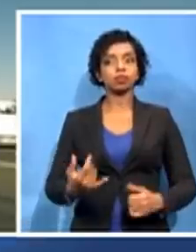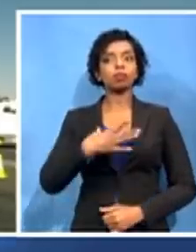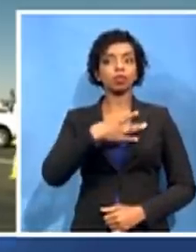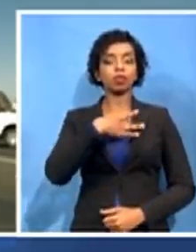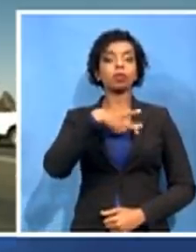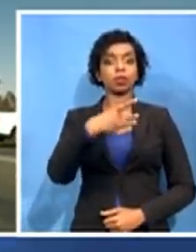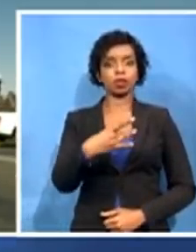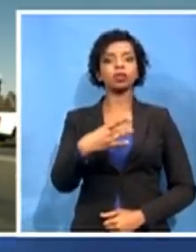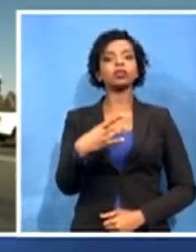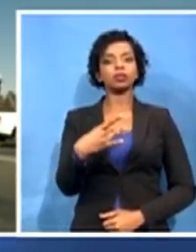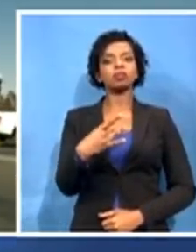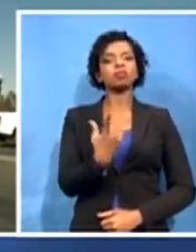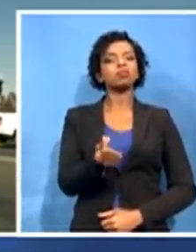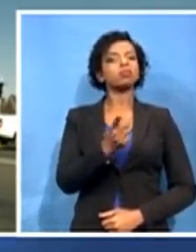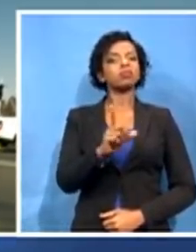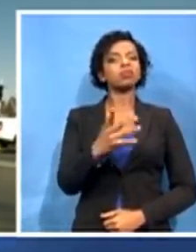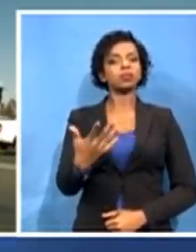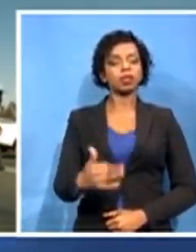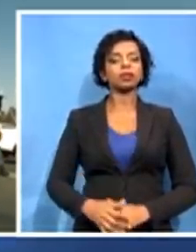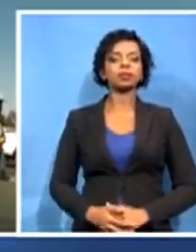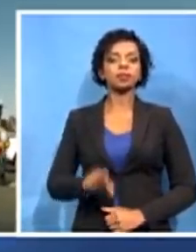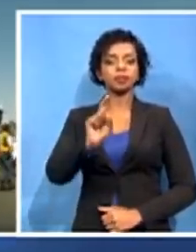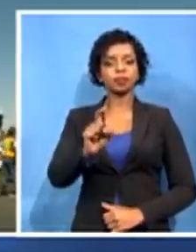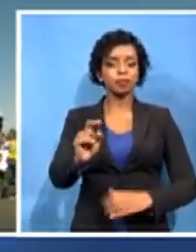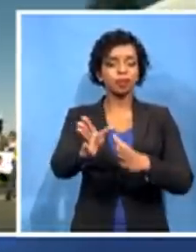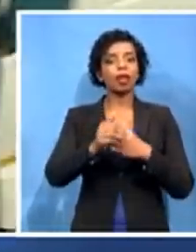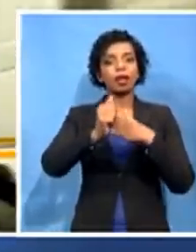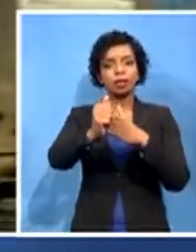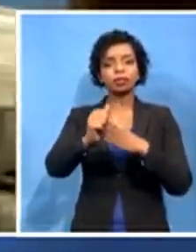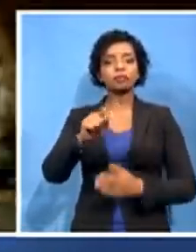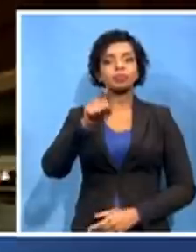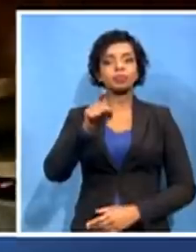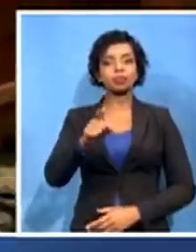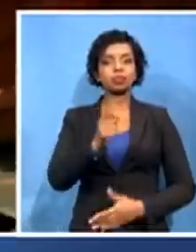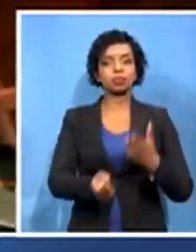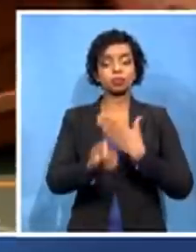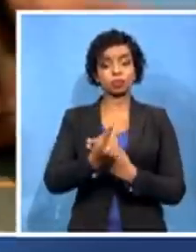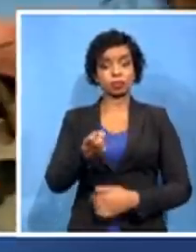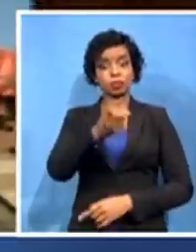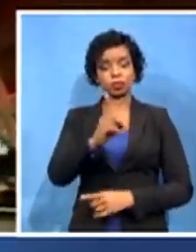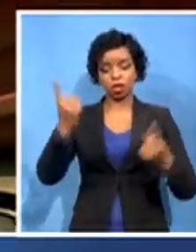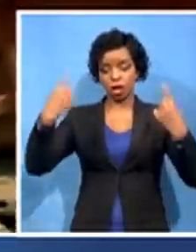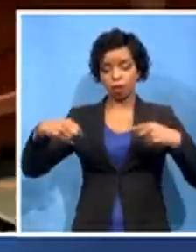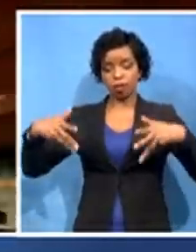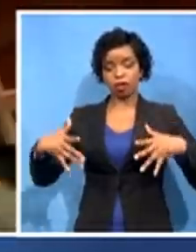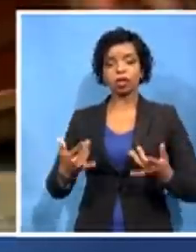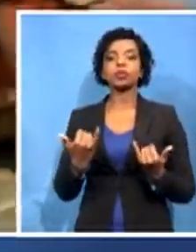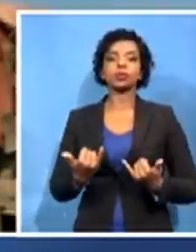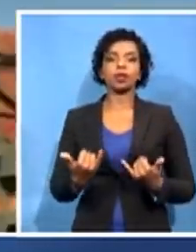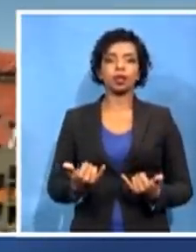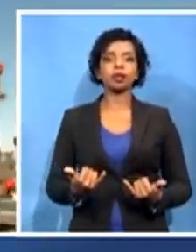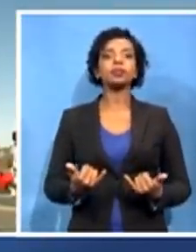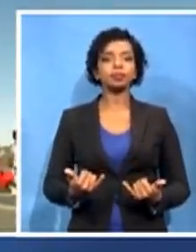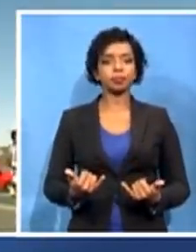has answered the clarion call to come here today and discipline these white racist